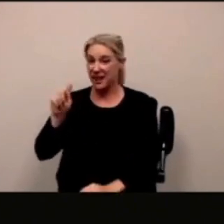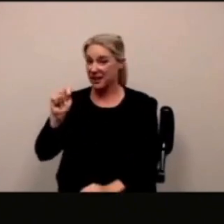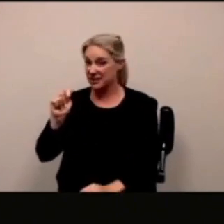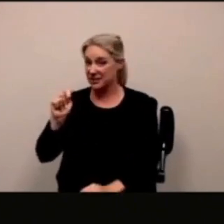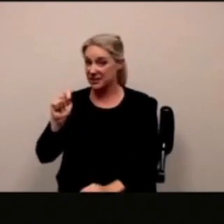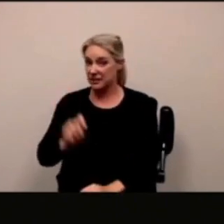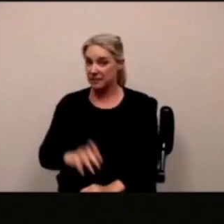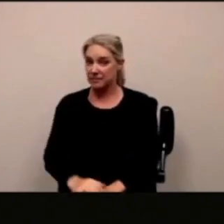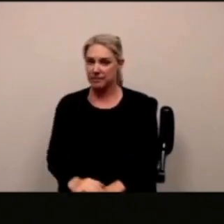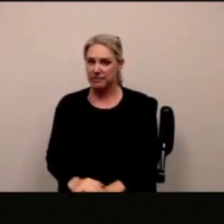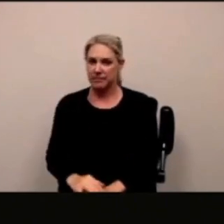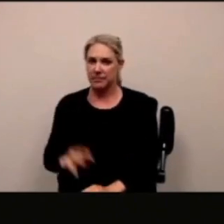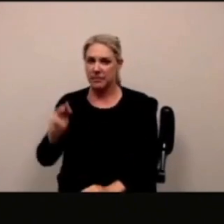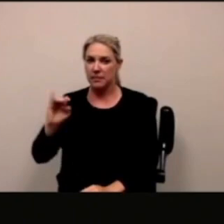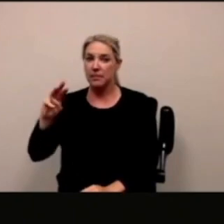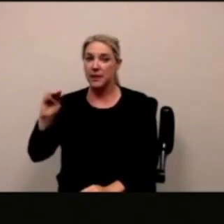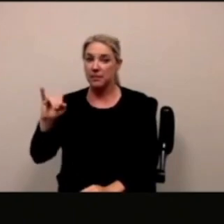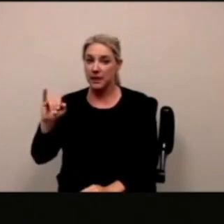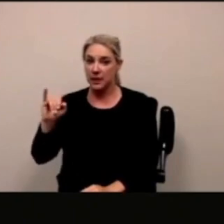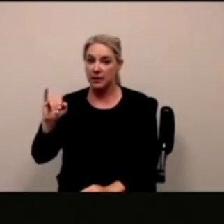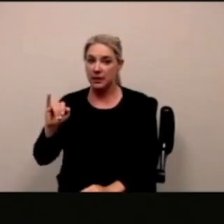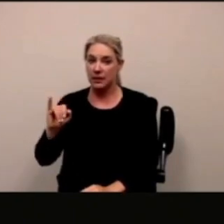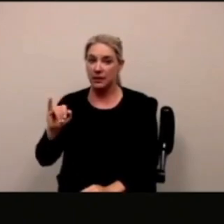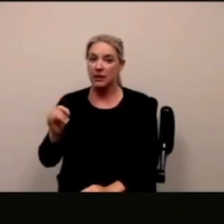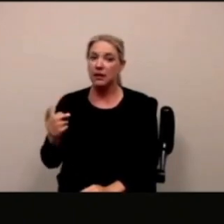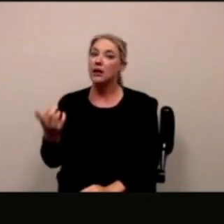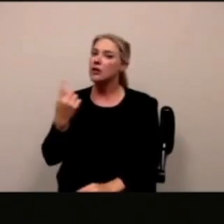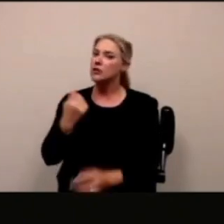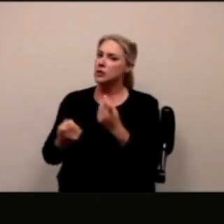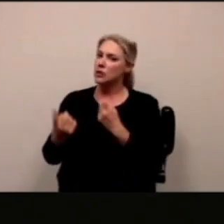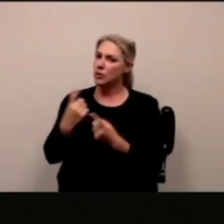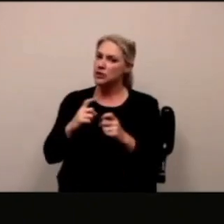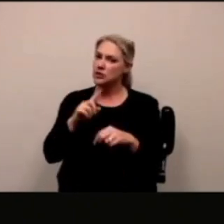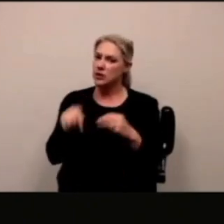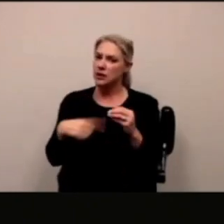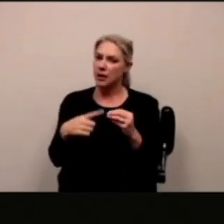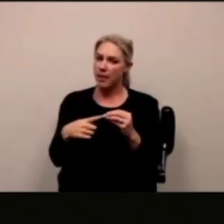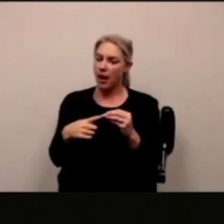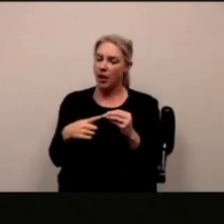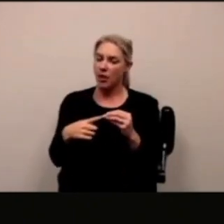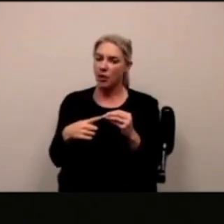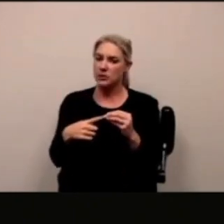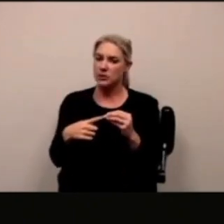I think earlier on there was a question about the synth extension.